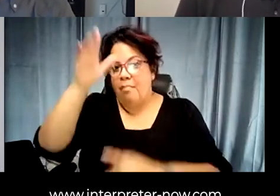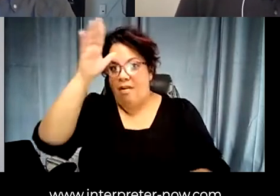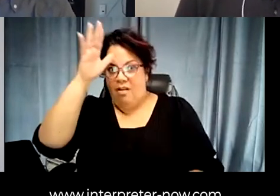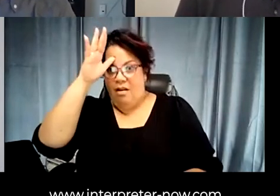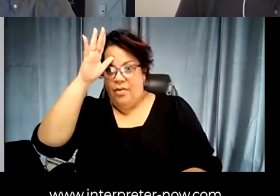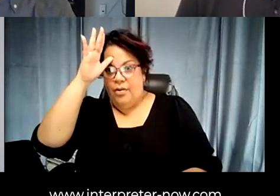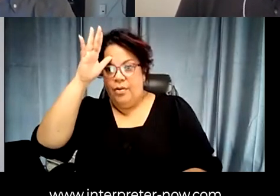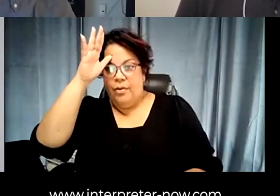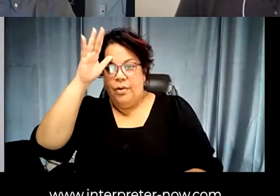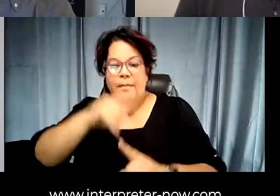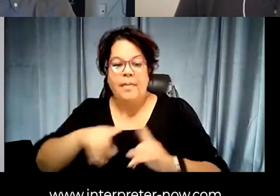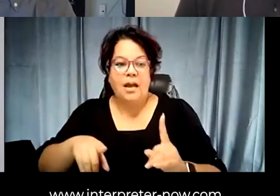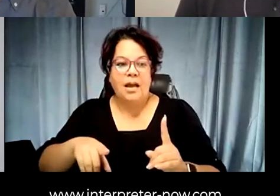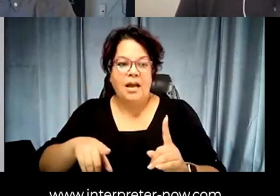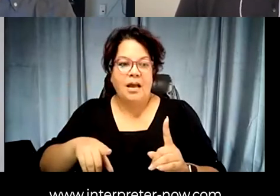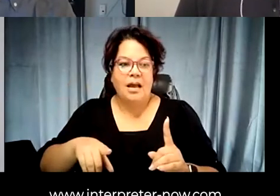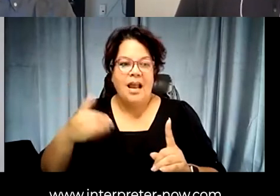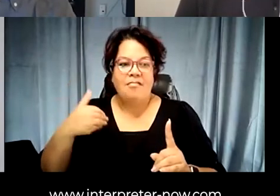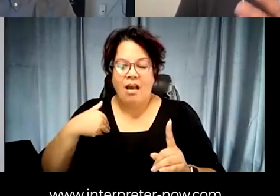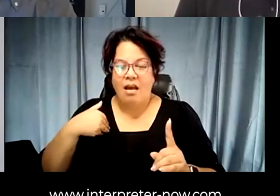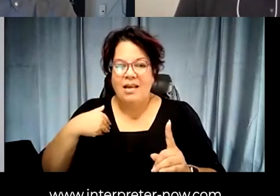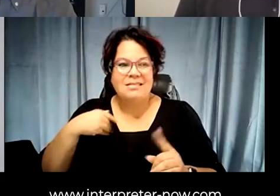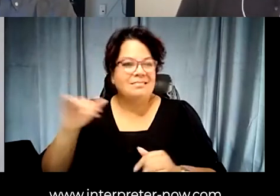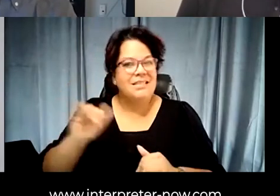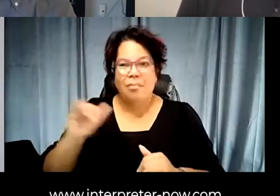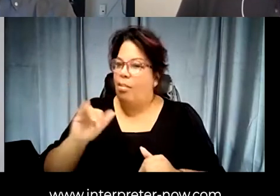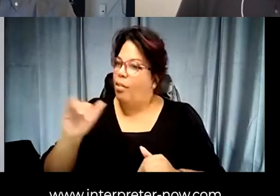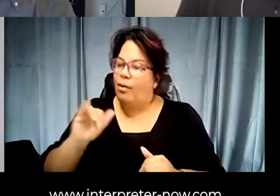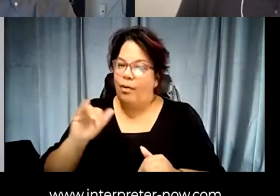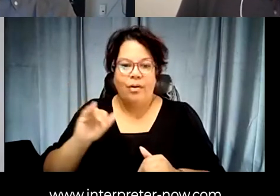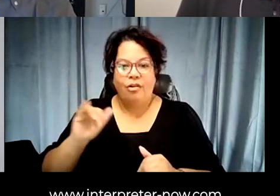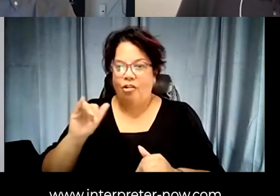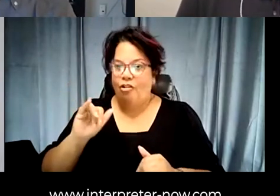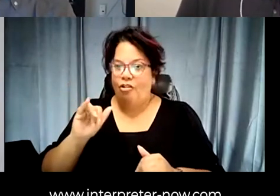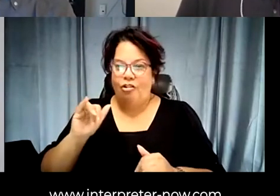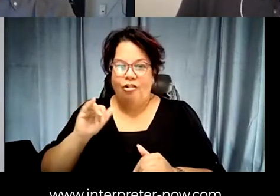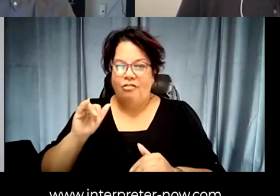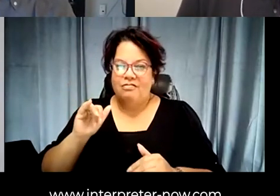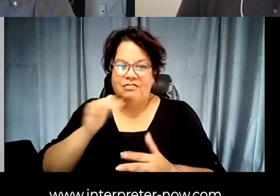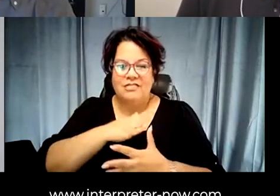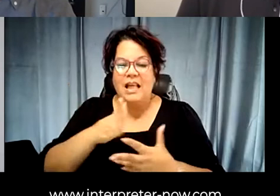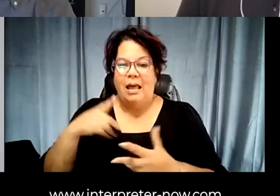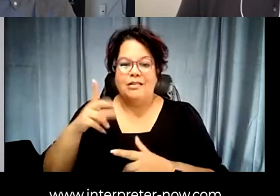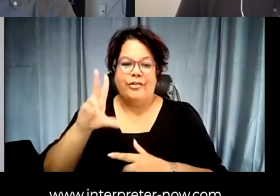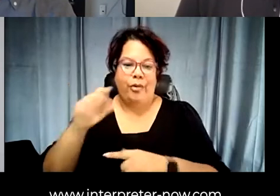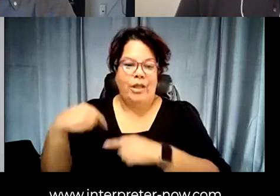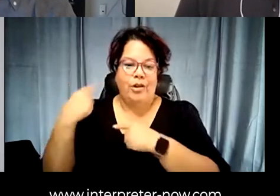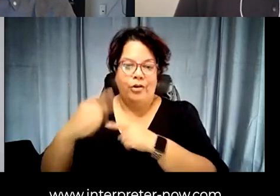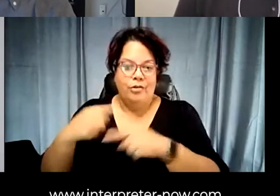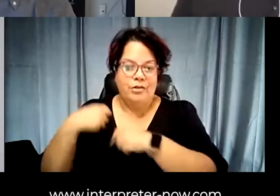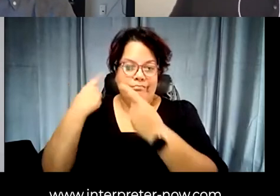I've had similar like phases throughout my, especially when I look at the last three decades of going from